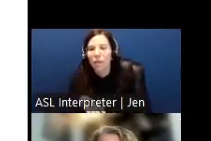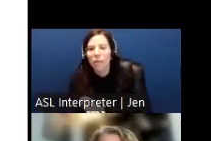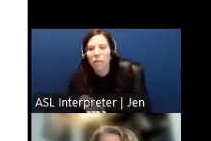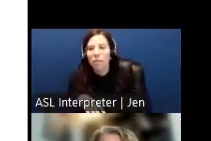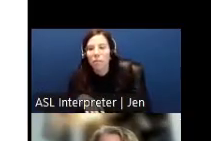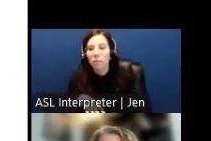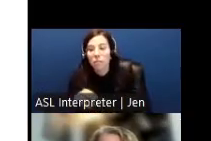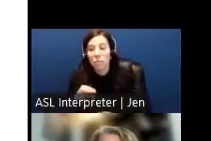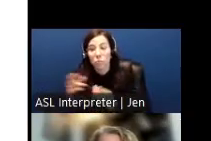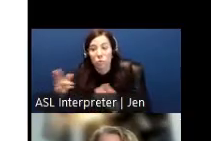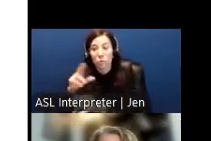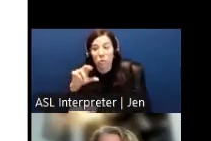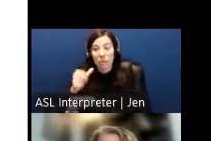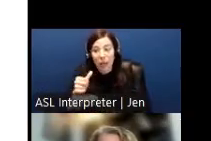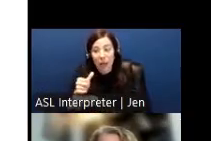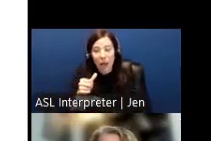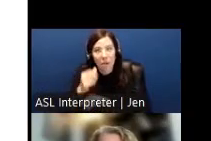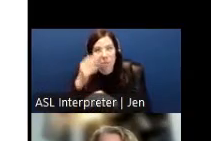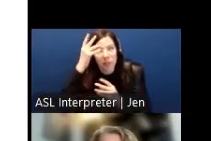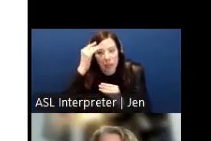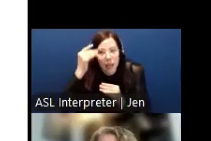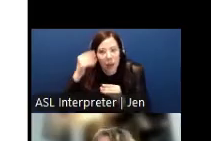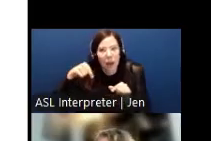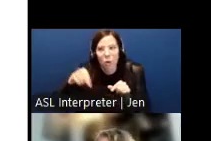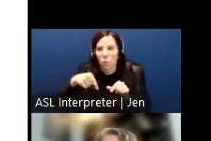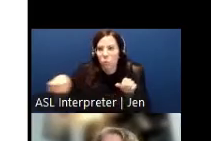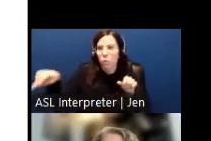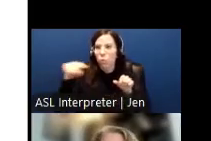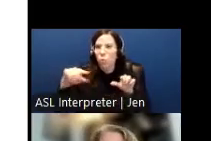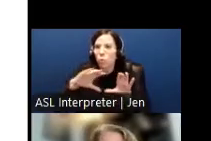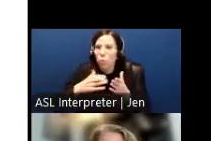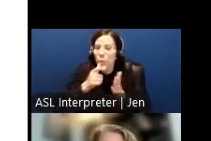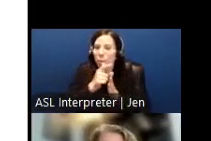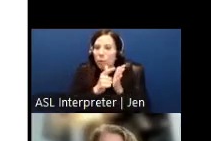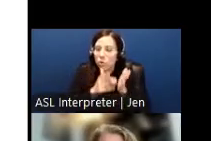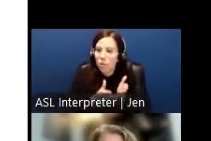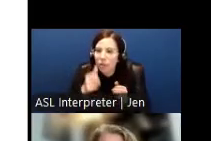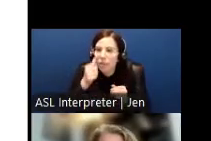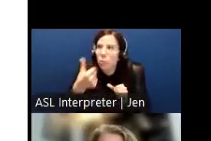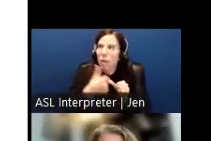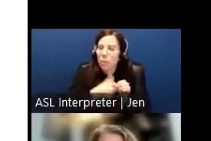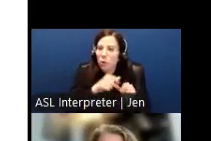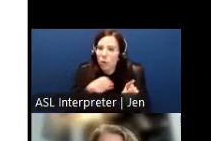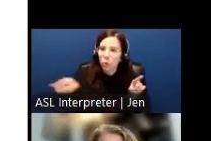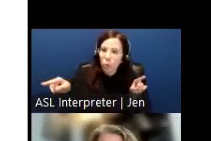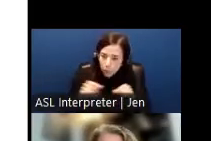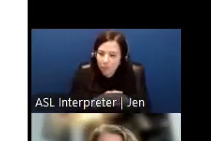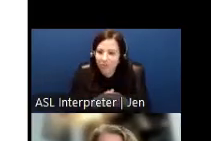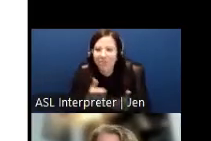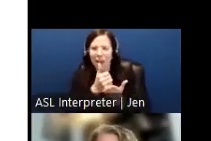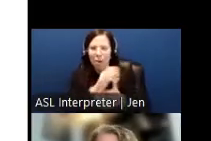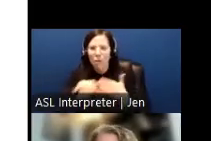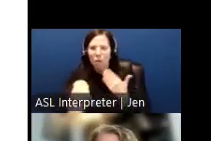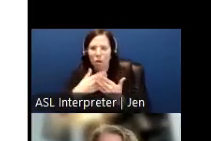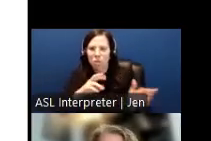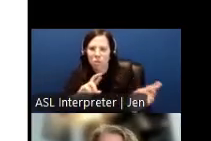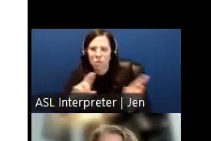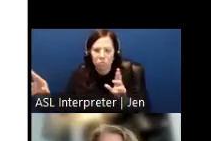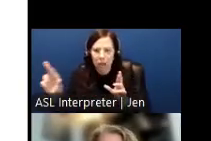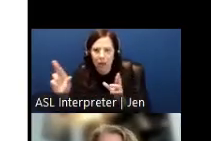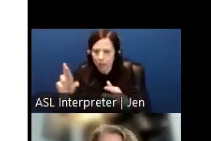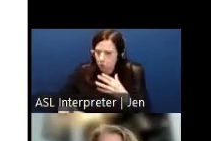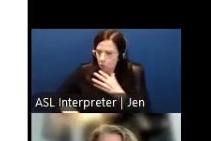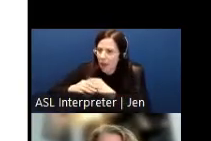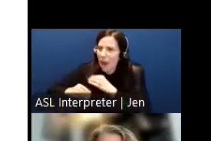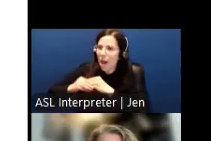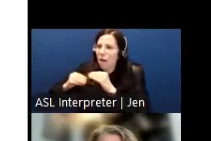sort of this presentation and this group of attorneys in mind, and helping get everyone ready to sort of expand the pool of